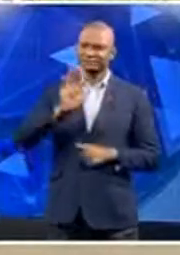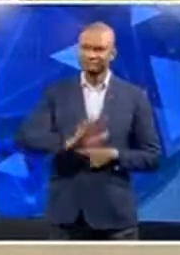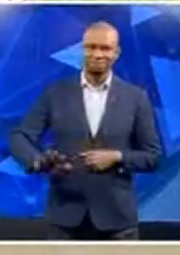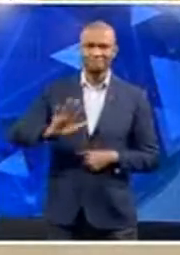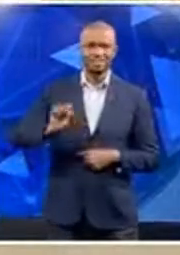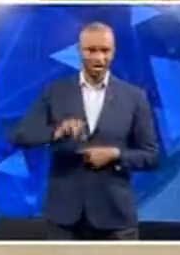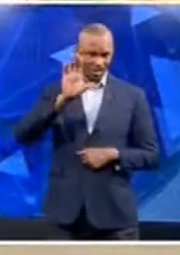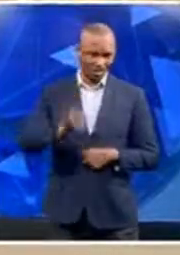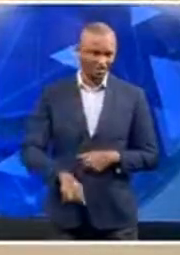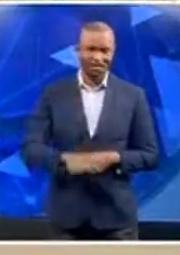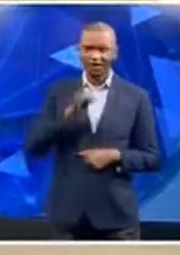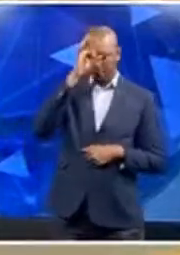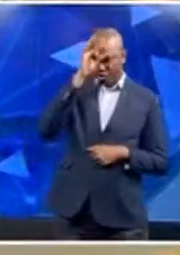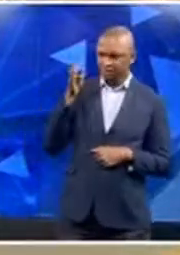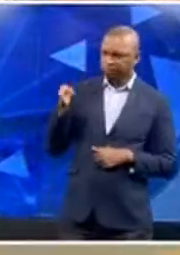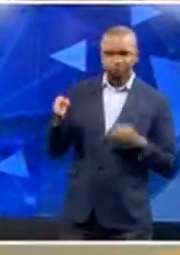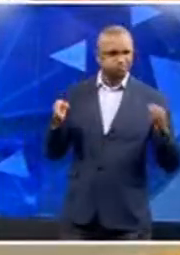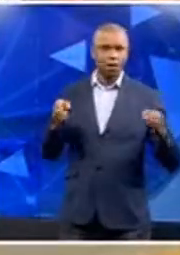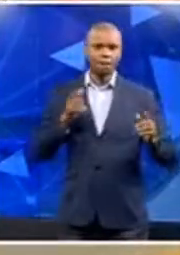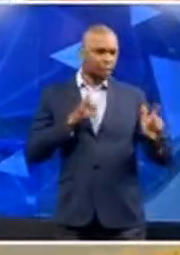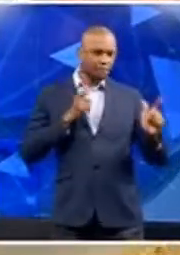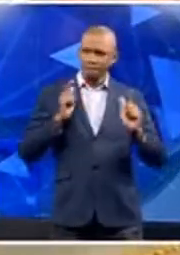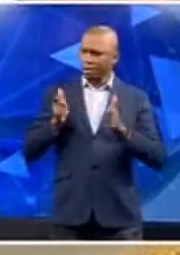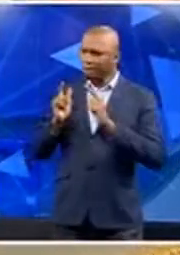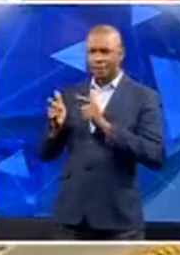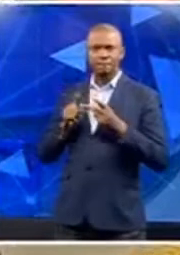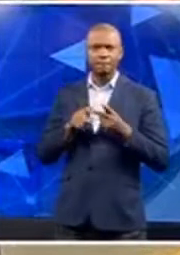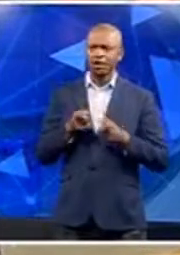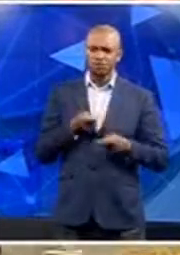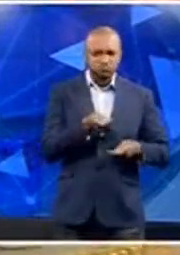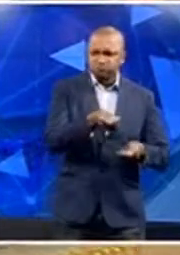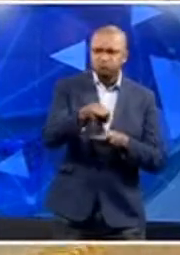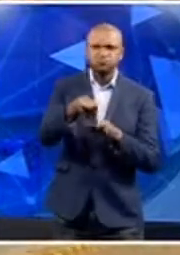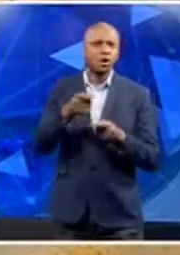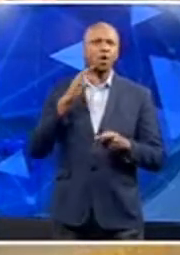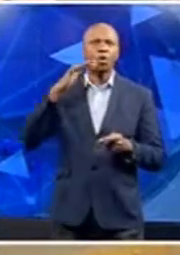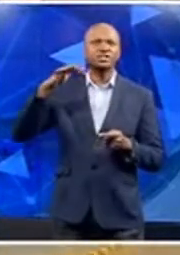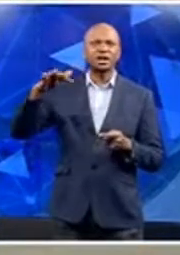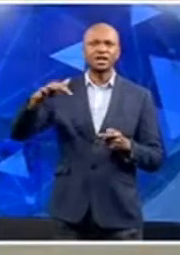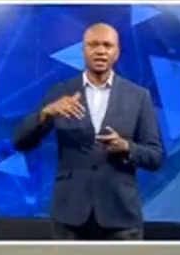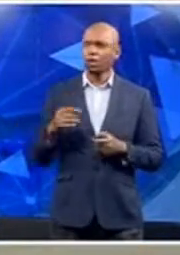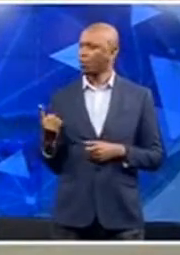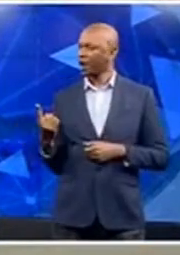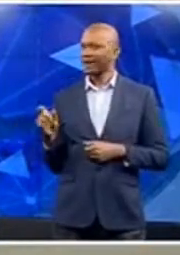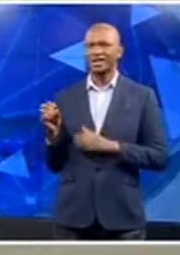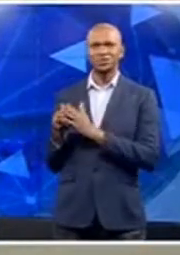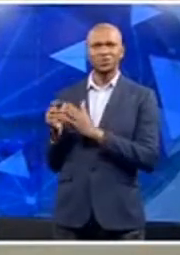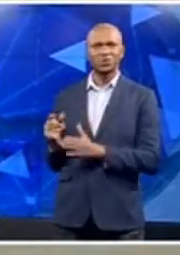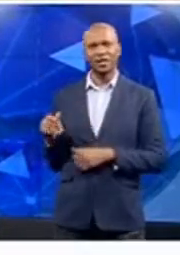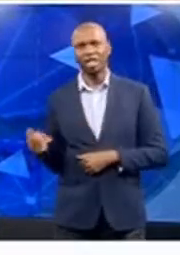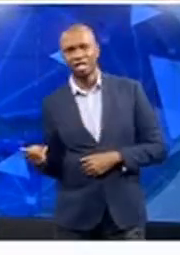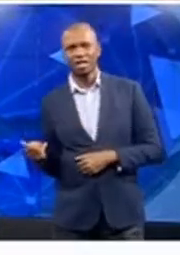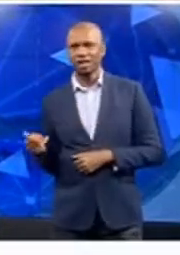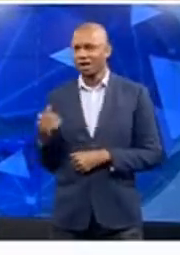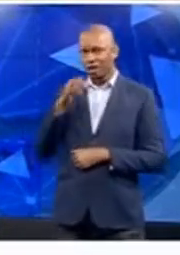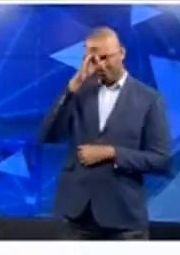netichumane tekuhlakata ticuku munye waletichudeni kuthiwa udutshulwe ngemaphoyisa the issue of shooting students